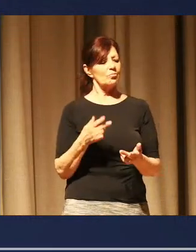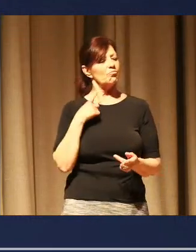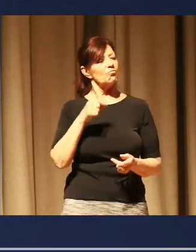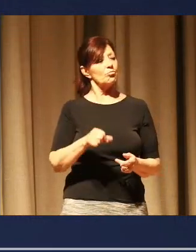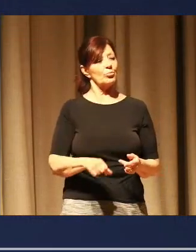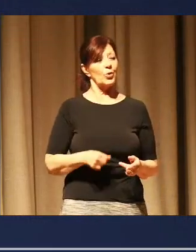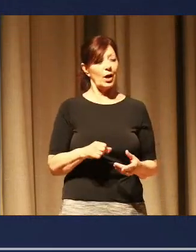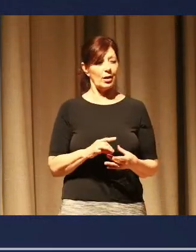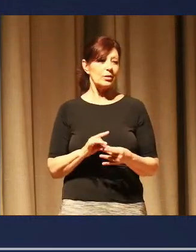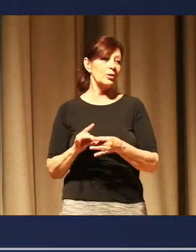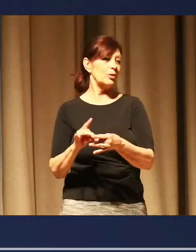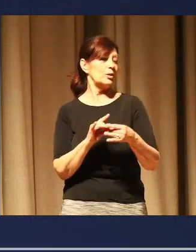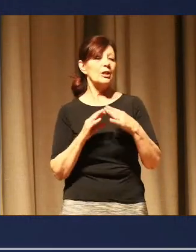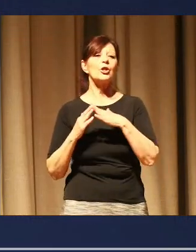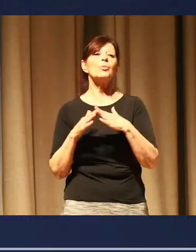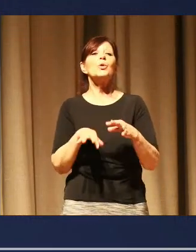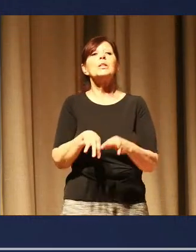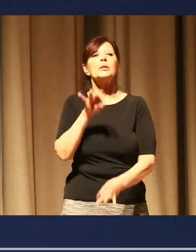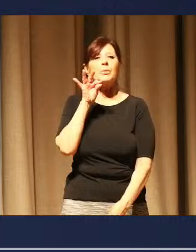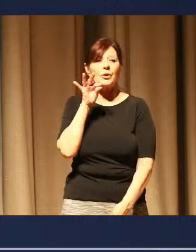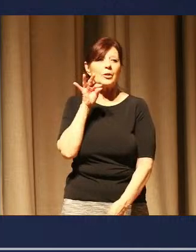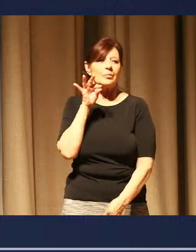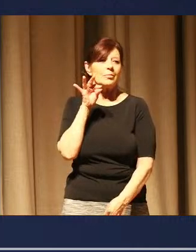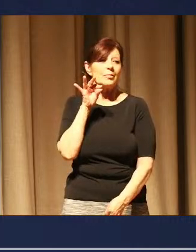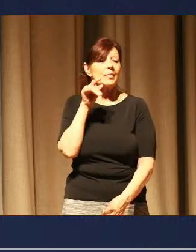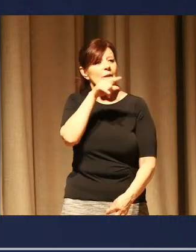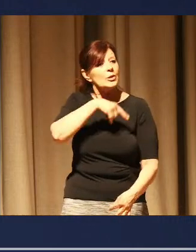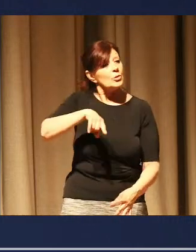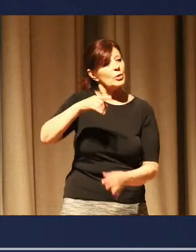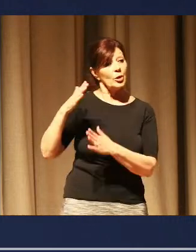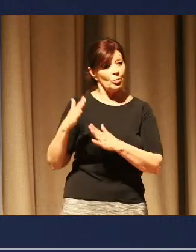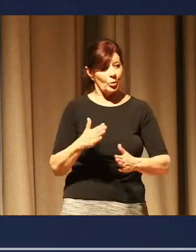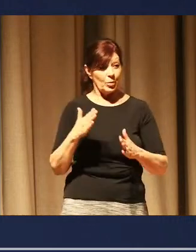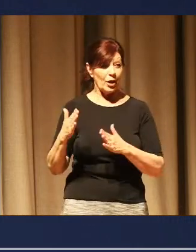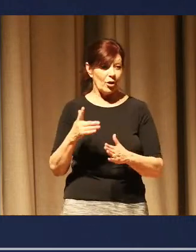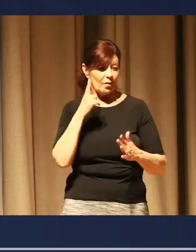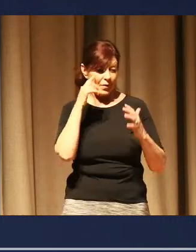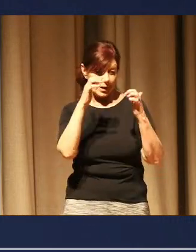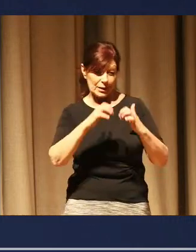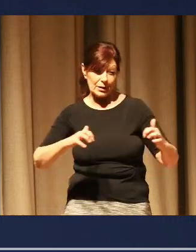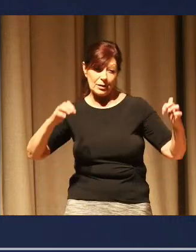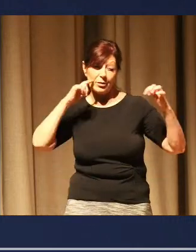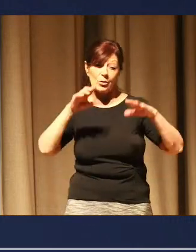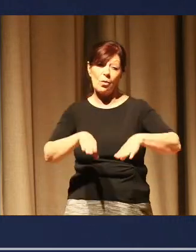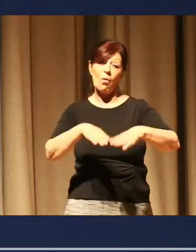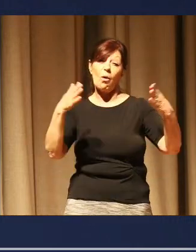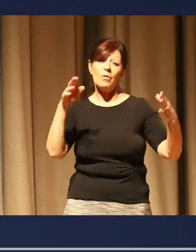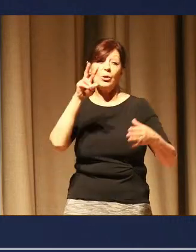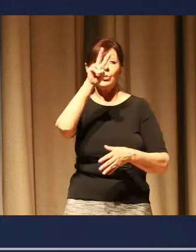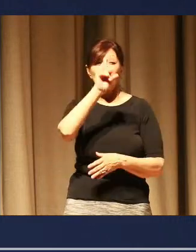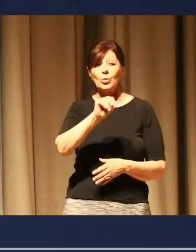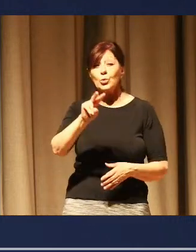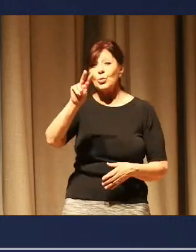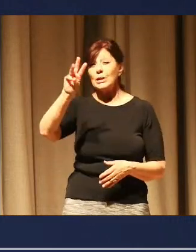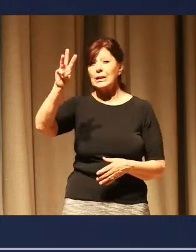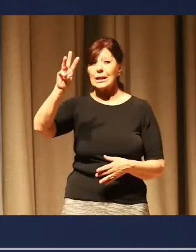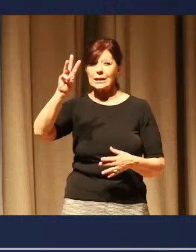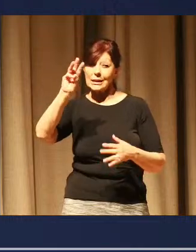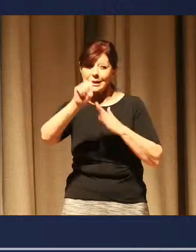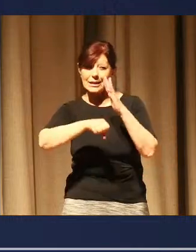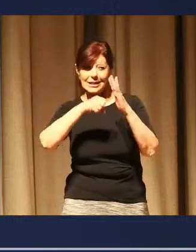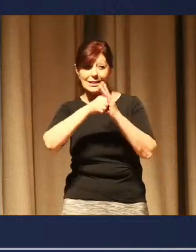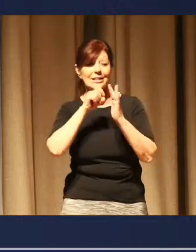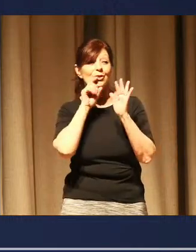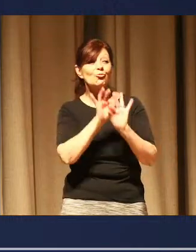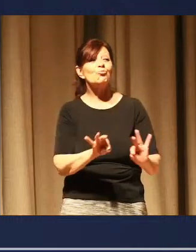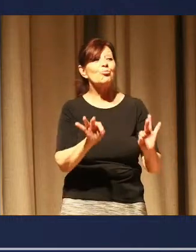pride, unity, and community spirit. As we prepare for the stadium to open for the 2026 NFL season, it's